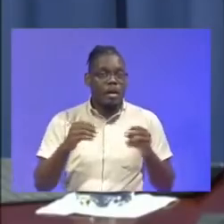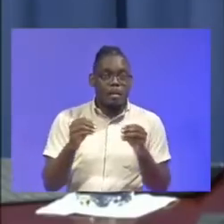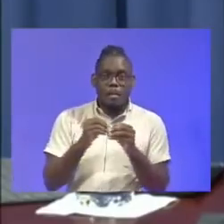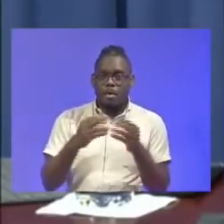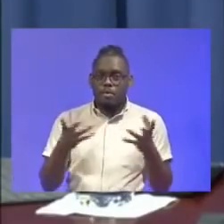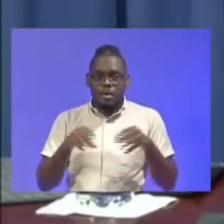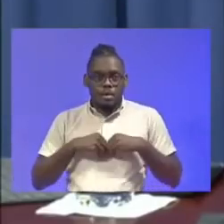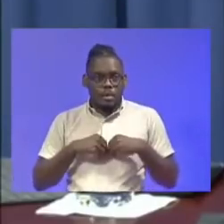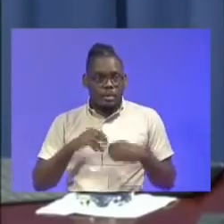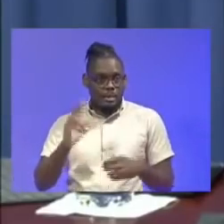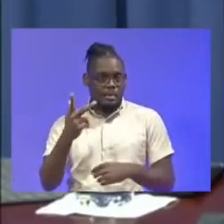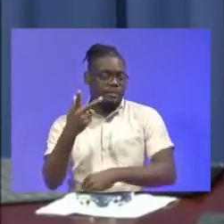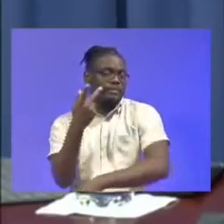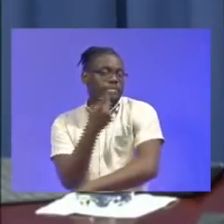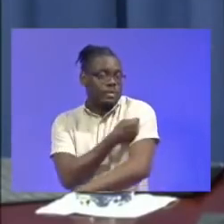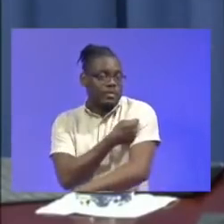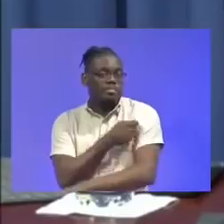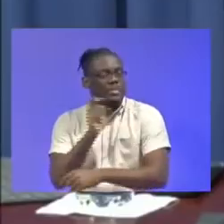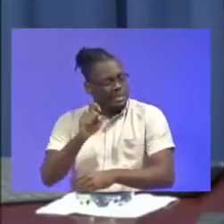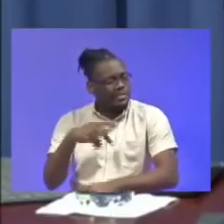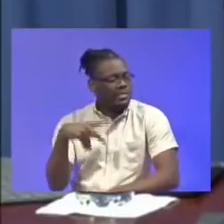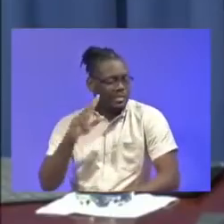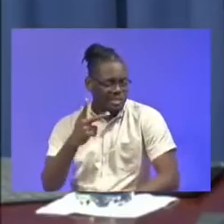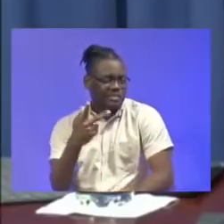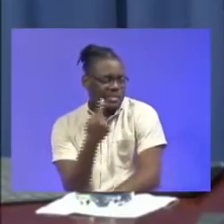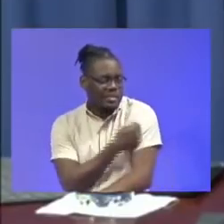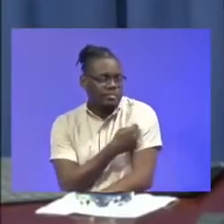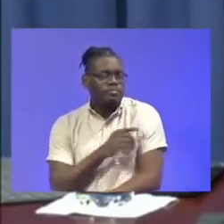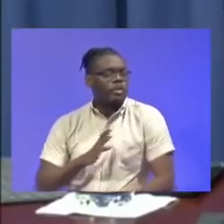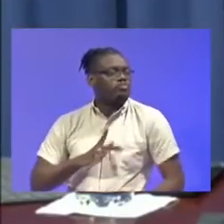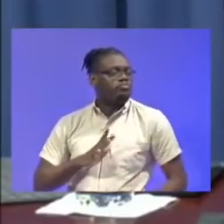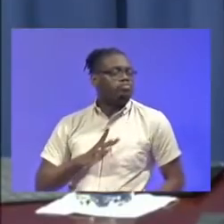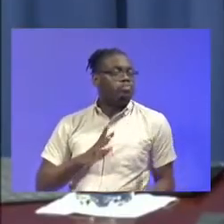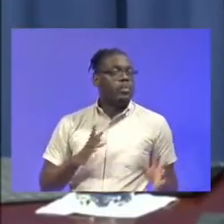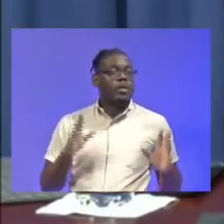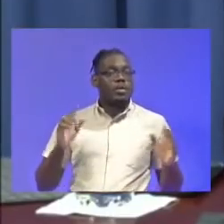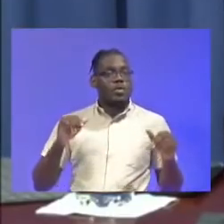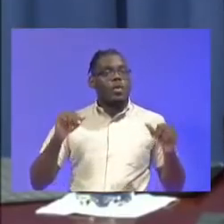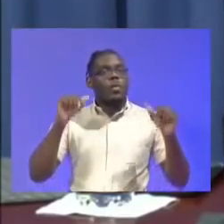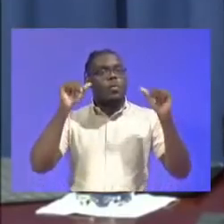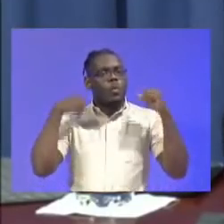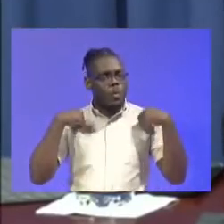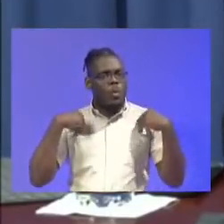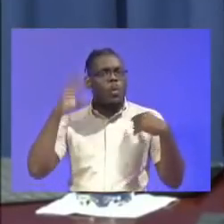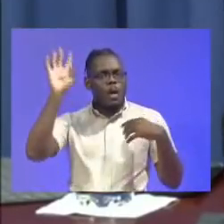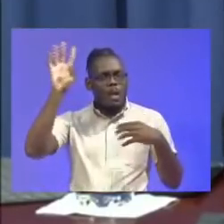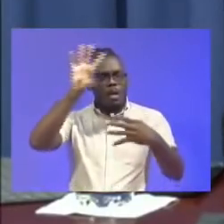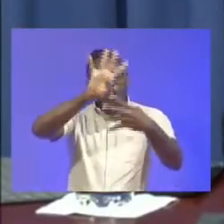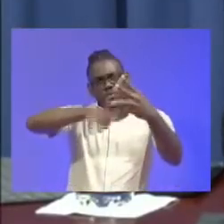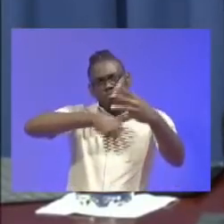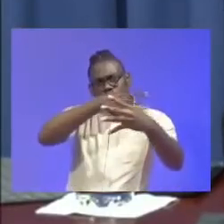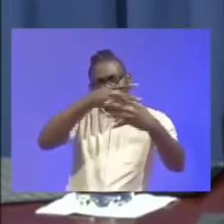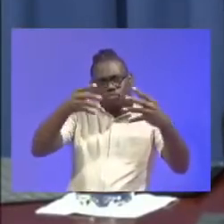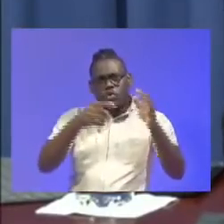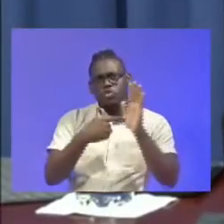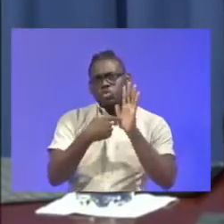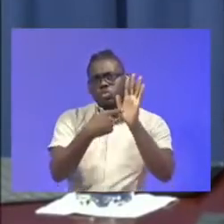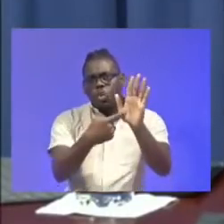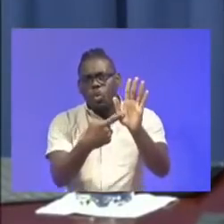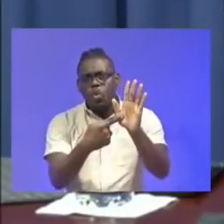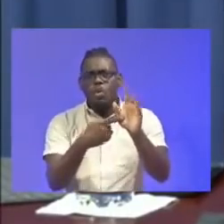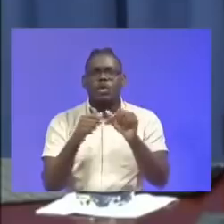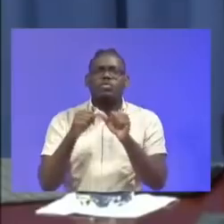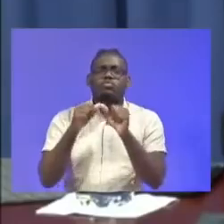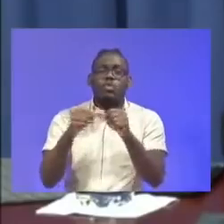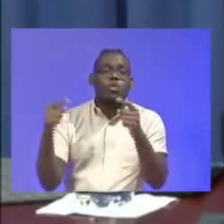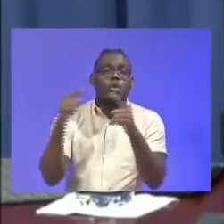out. The schedule that we have put out for the boosters runs until January the 7th, depending on the time frame